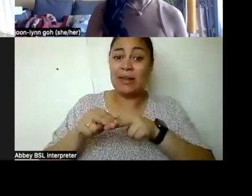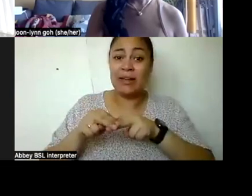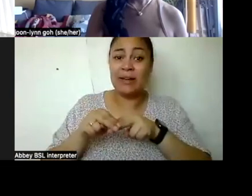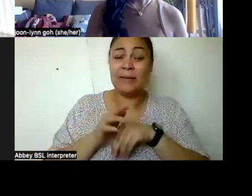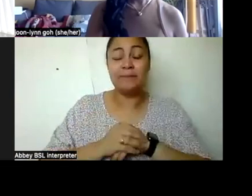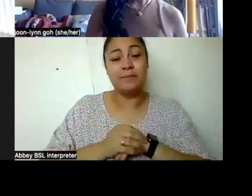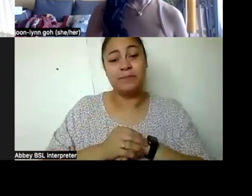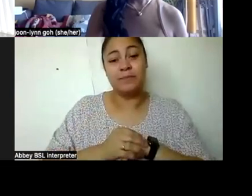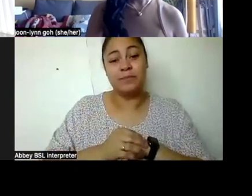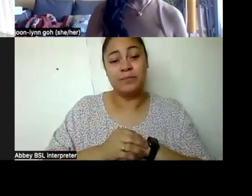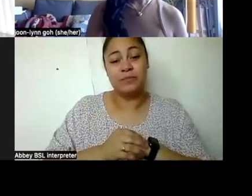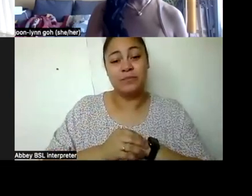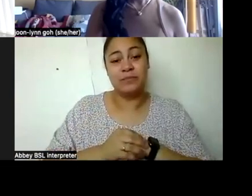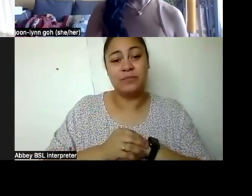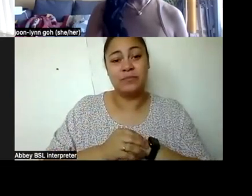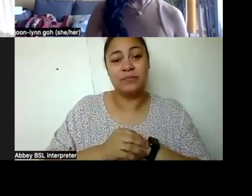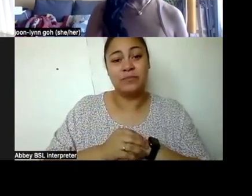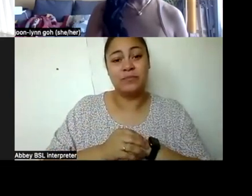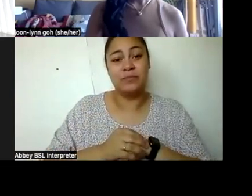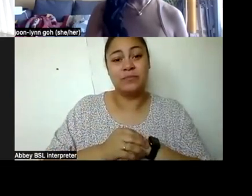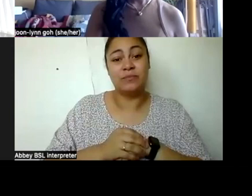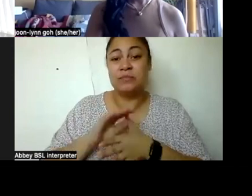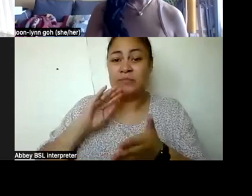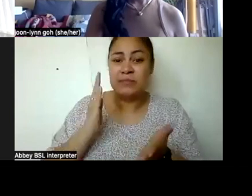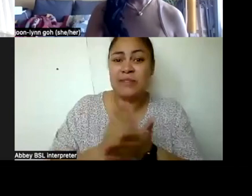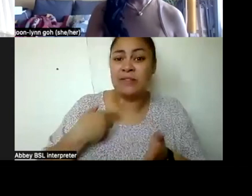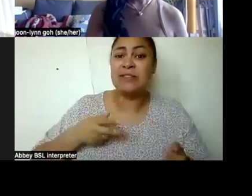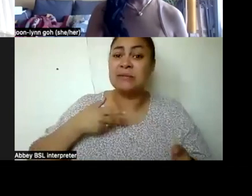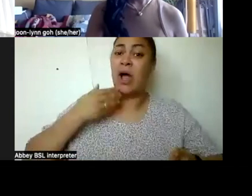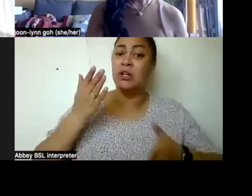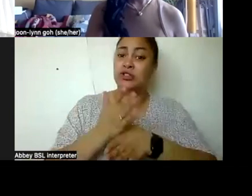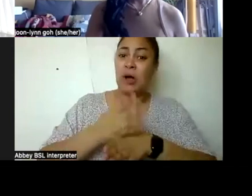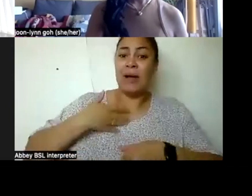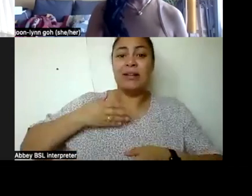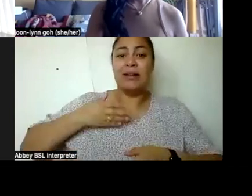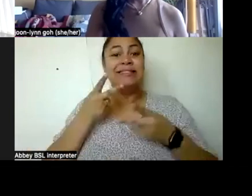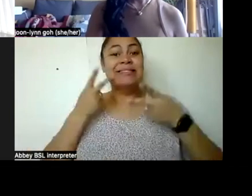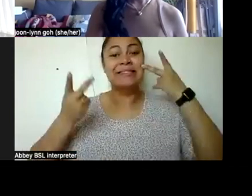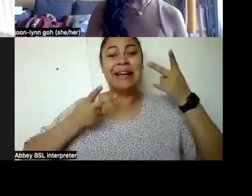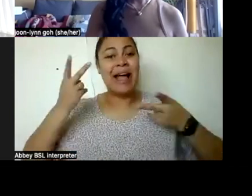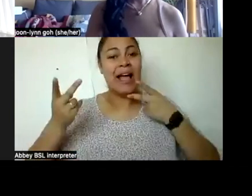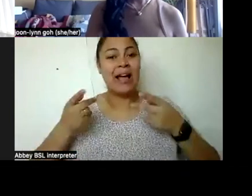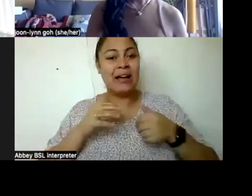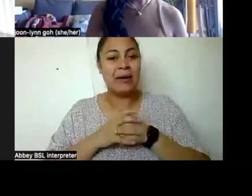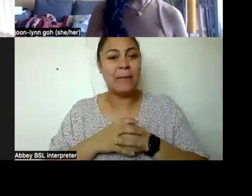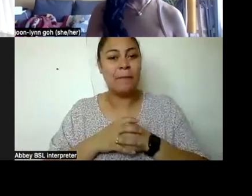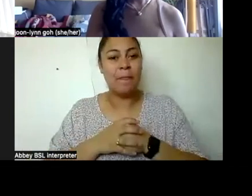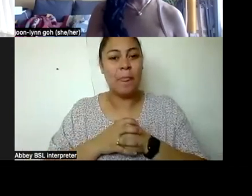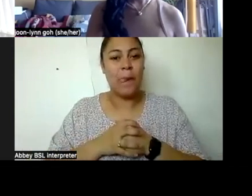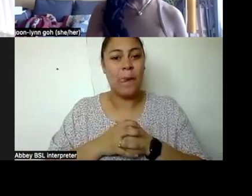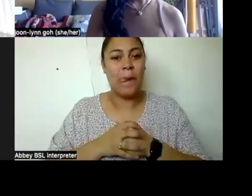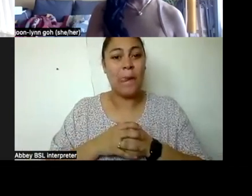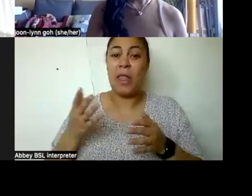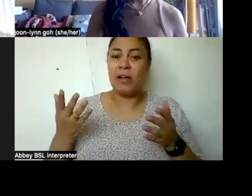over. Certainly in my job as an opera singer, you tend to stand out the front of an orchestra by yourself. And I talk about it in a way of being lonely